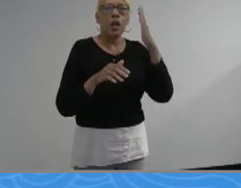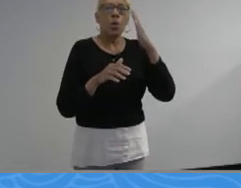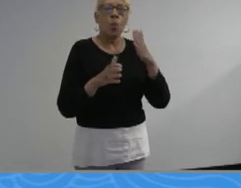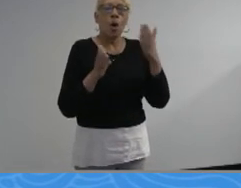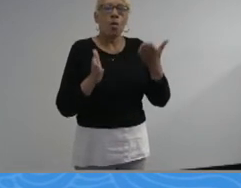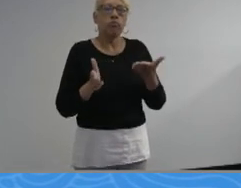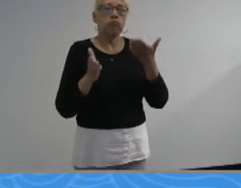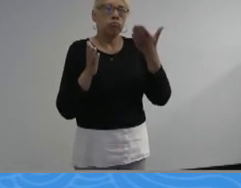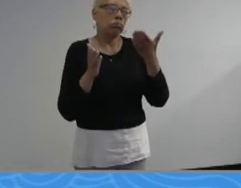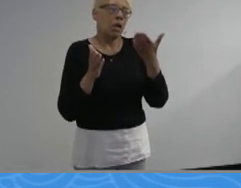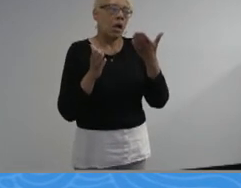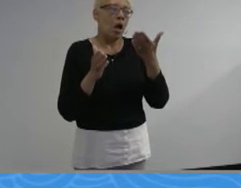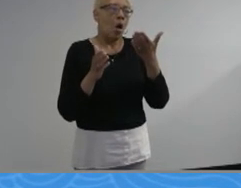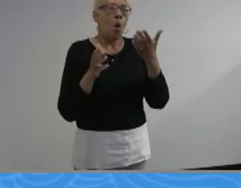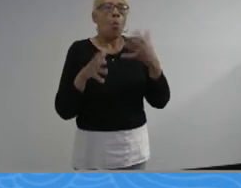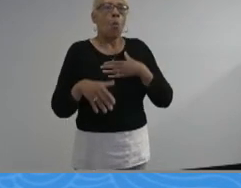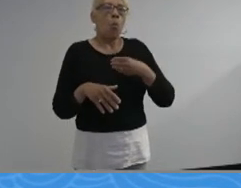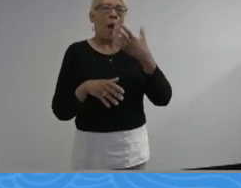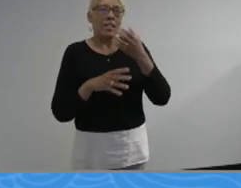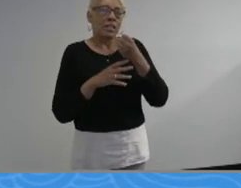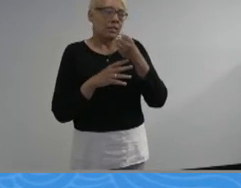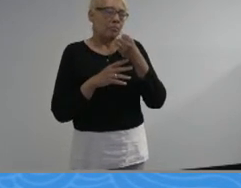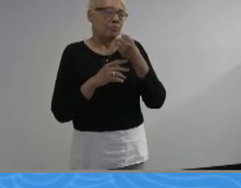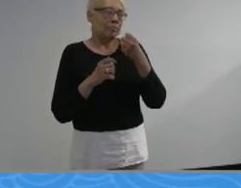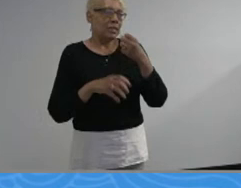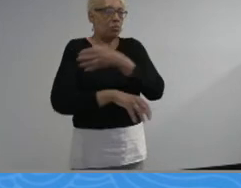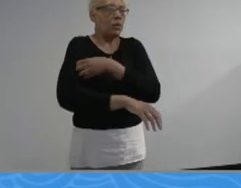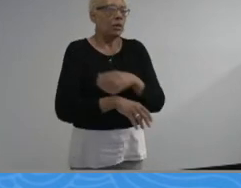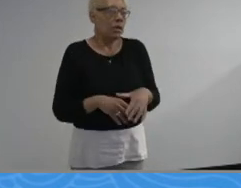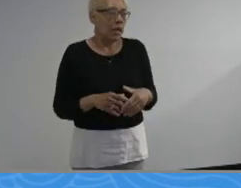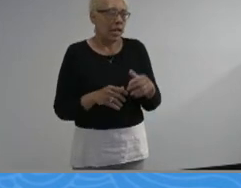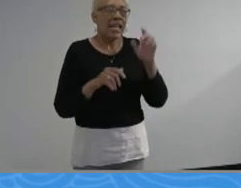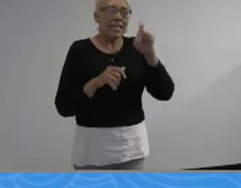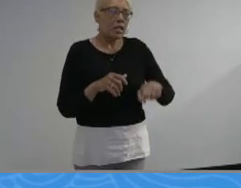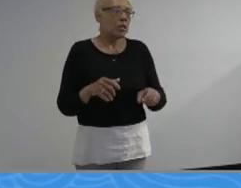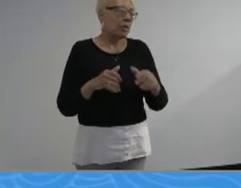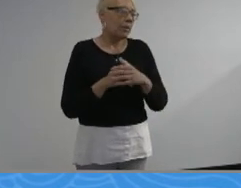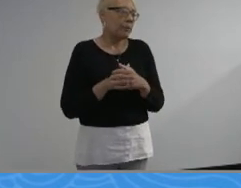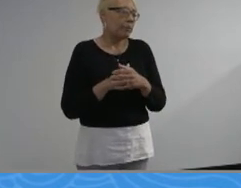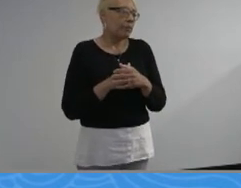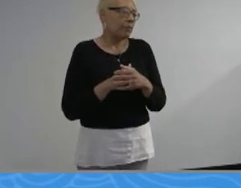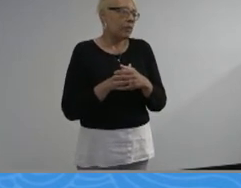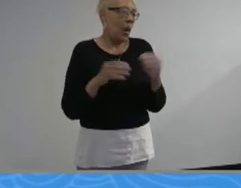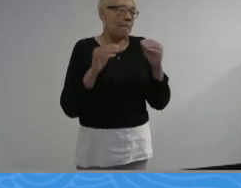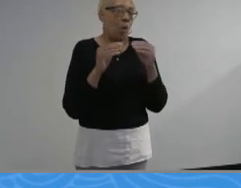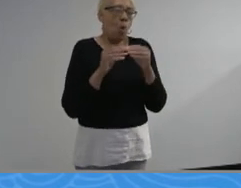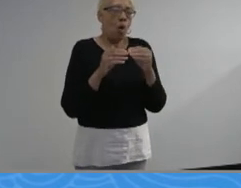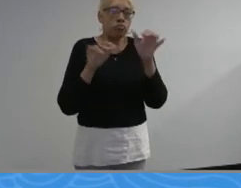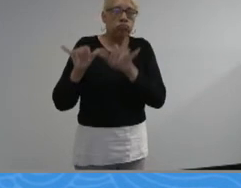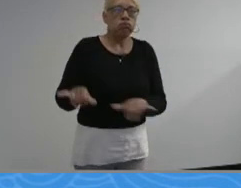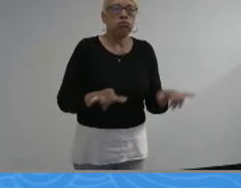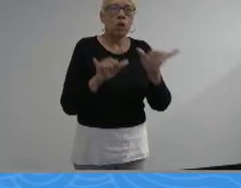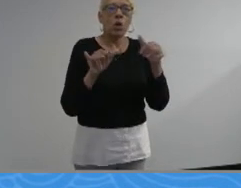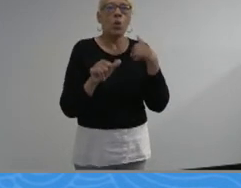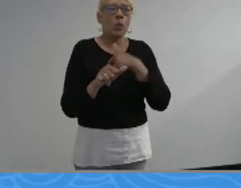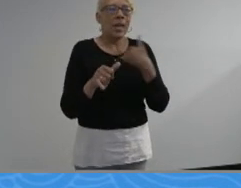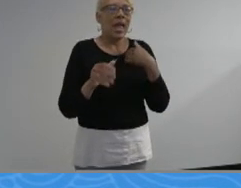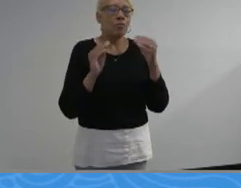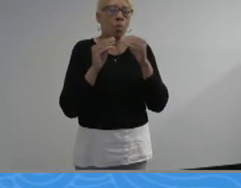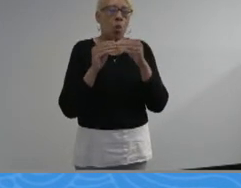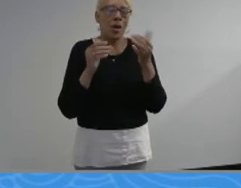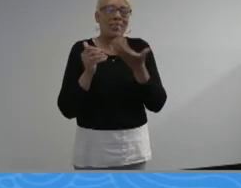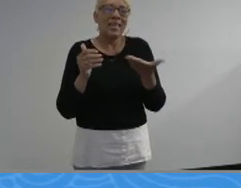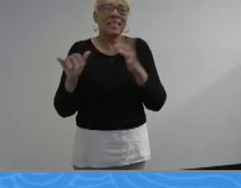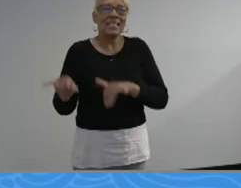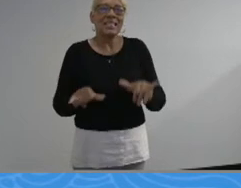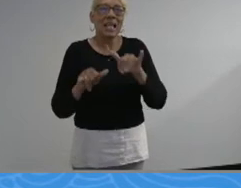supremacy. So part of what I've been telling folks during this moment around, yes, there needs to be multiracial solidarity because we have more in common than we have that is different.